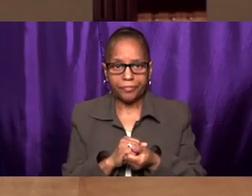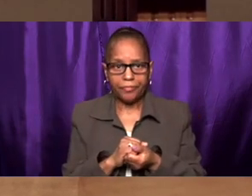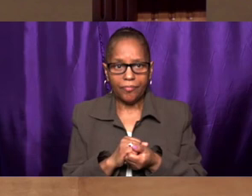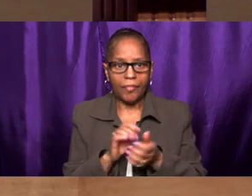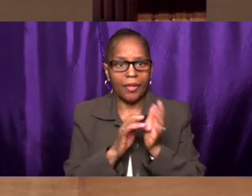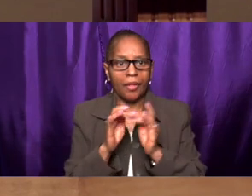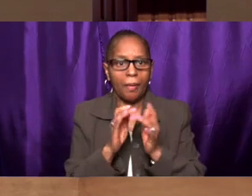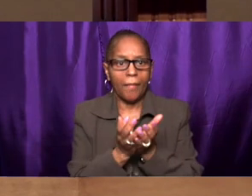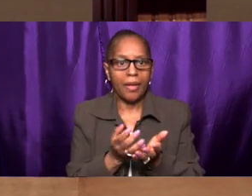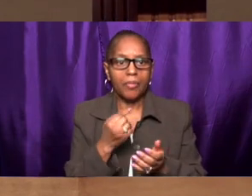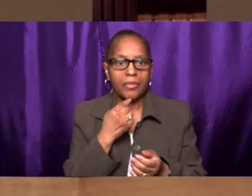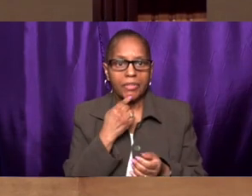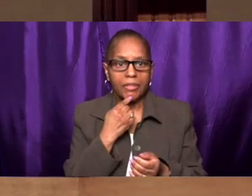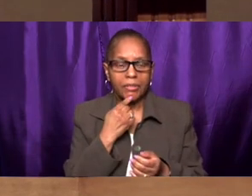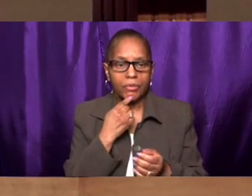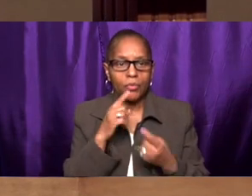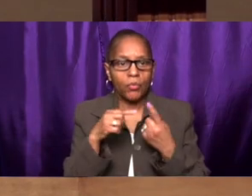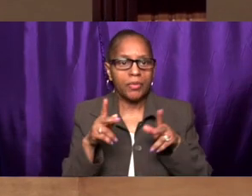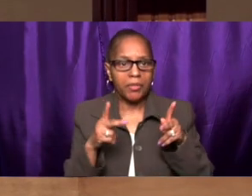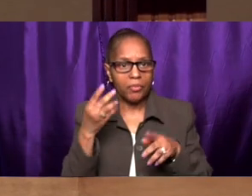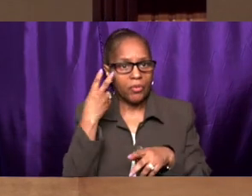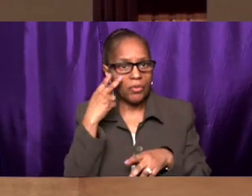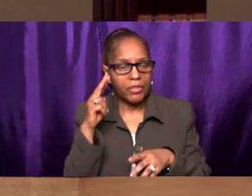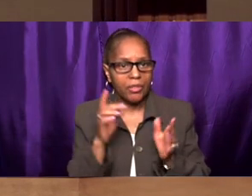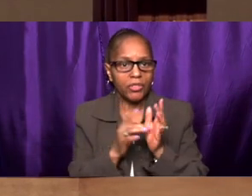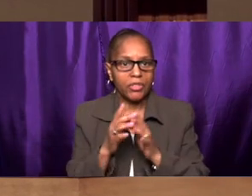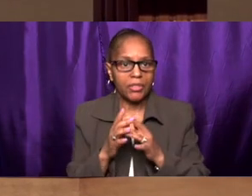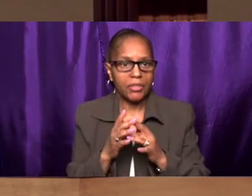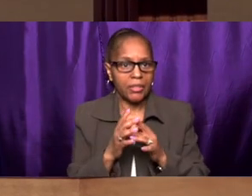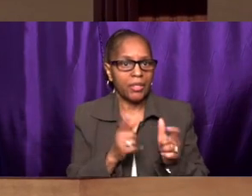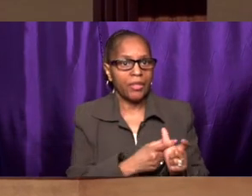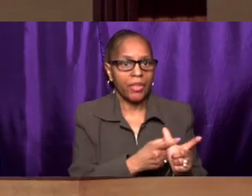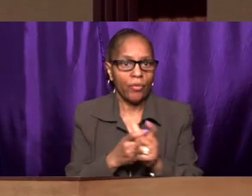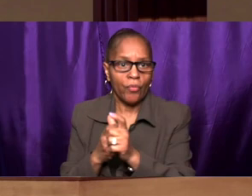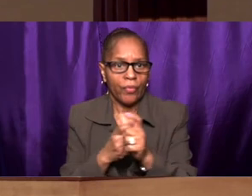The Bible says that when the people saw Jesus, they ran to him.